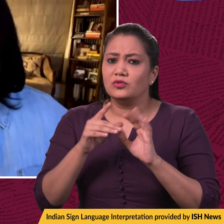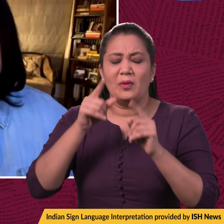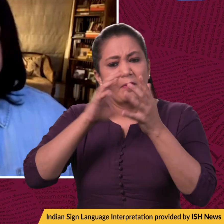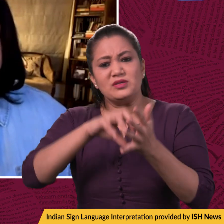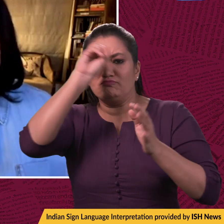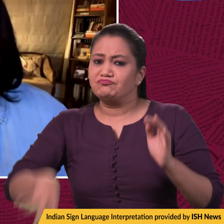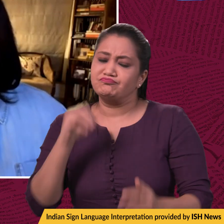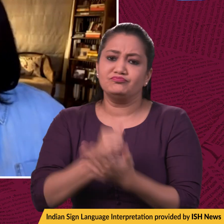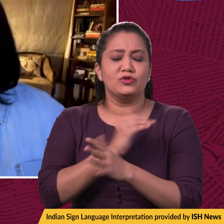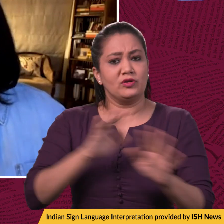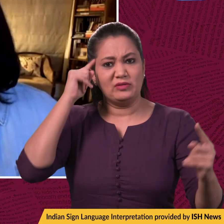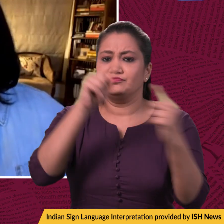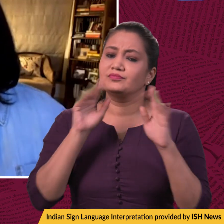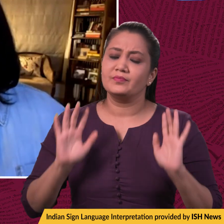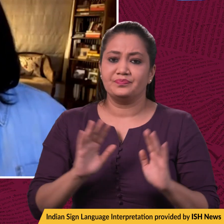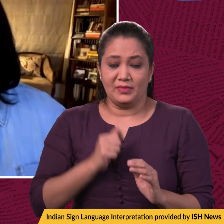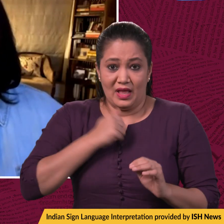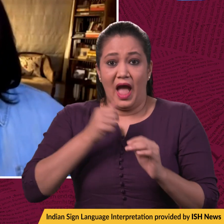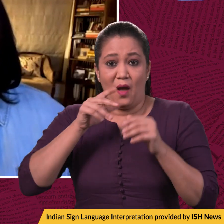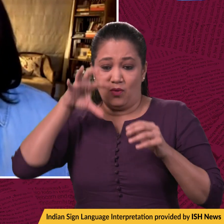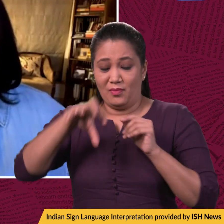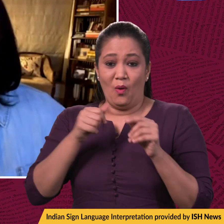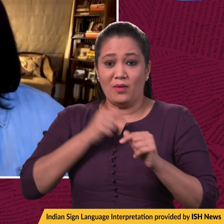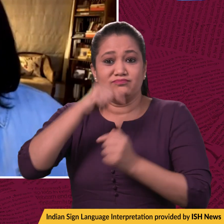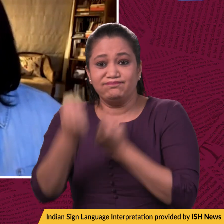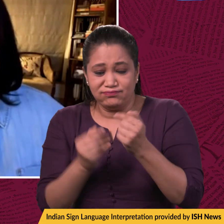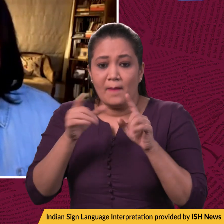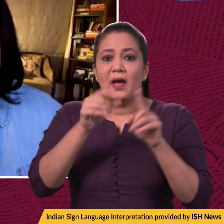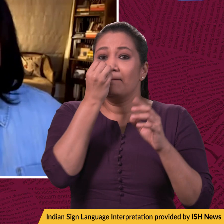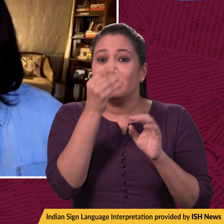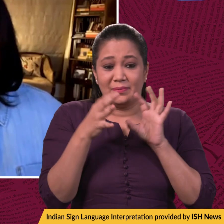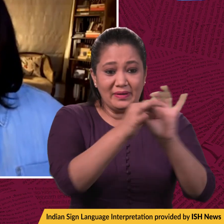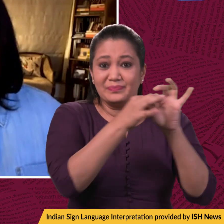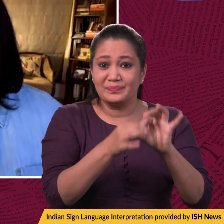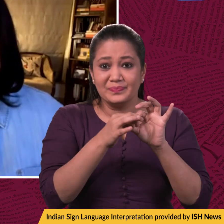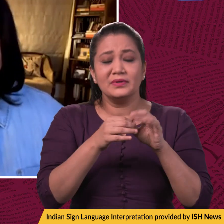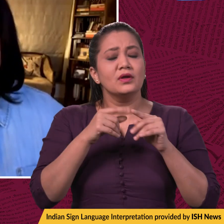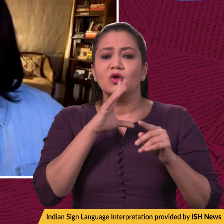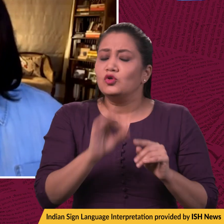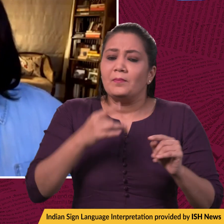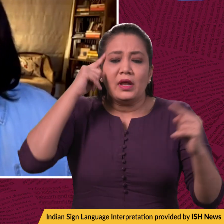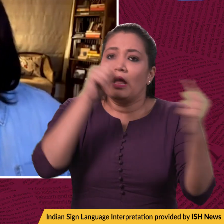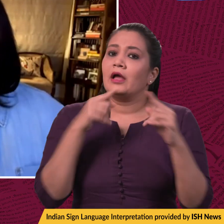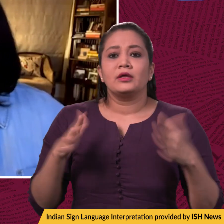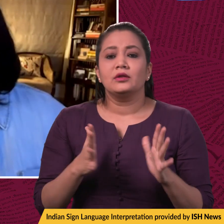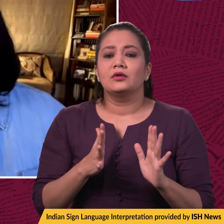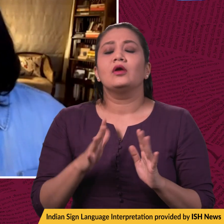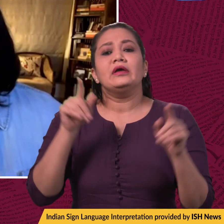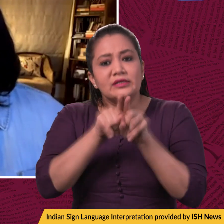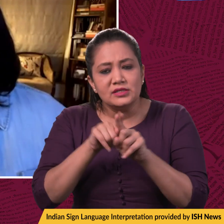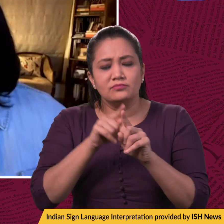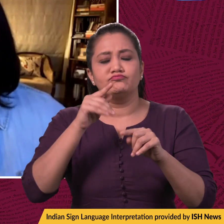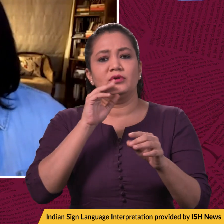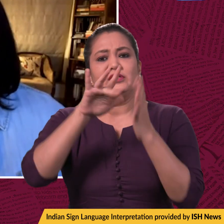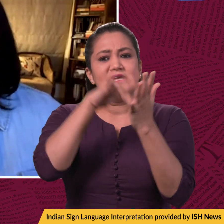repealed immediately. He said that his party, which is the National People's Party, an ally of the BJP, is against this act and will continue to urge the